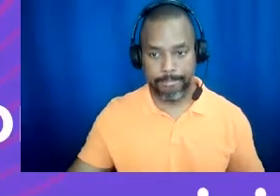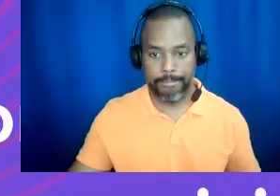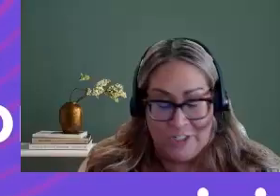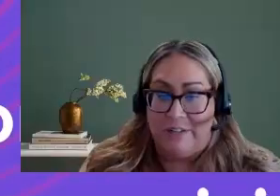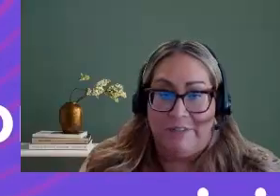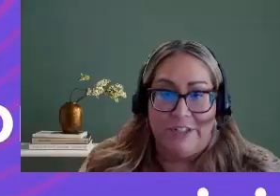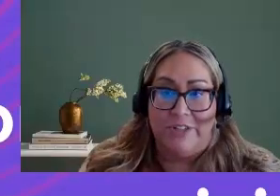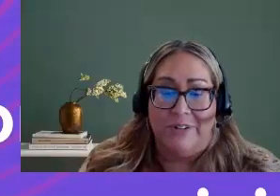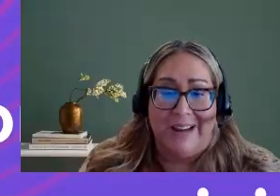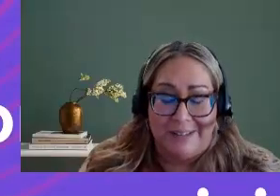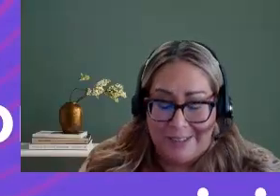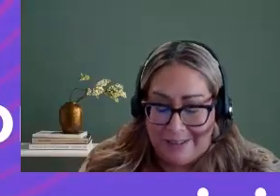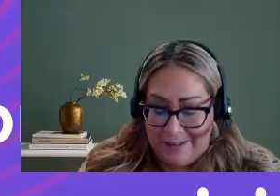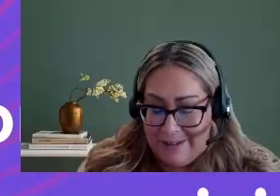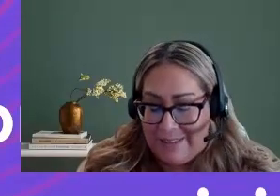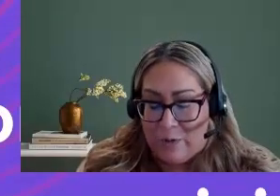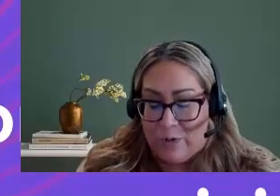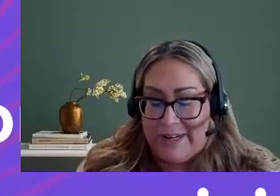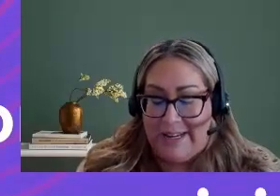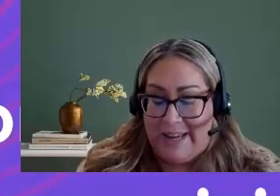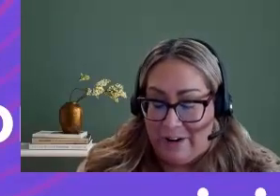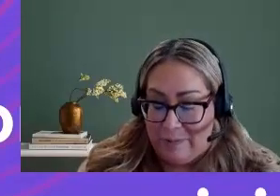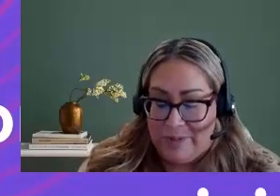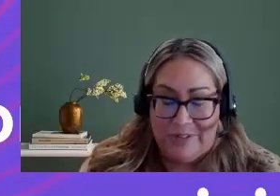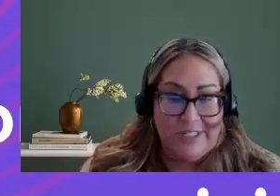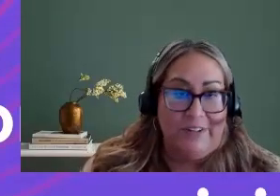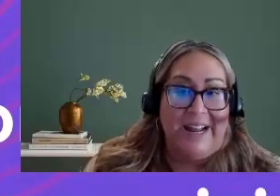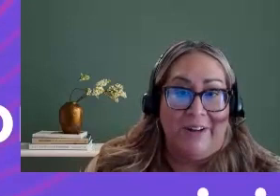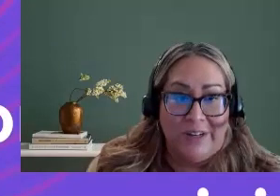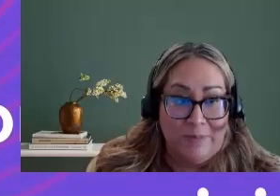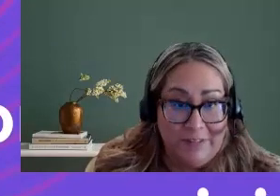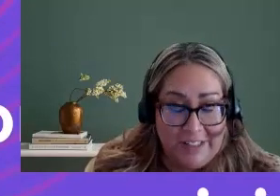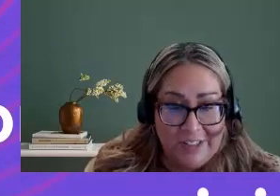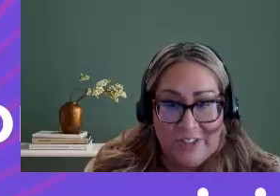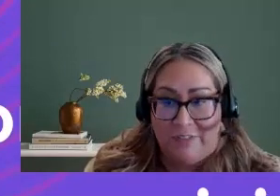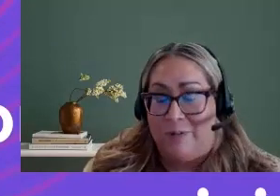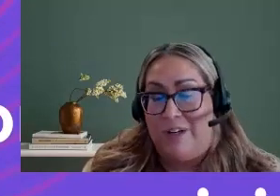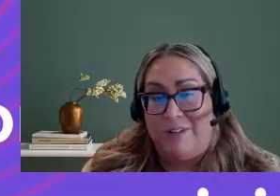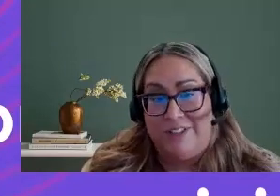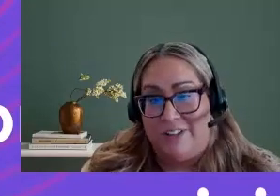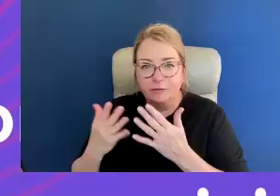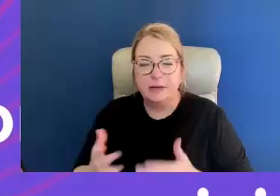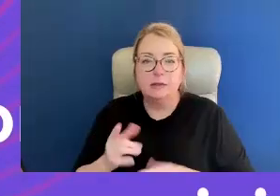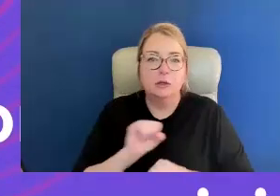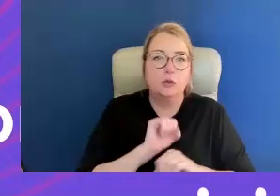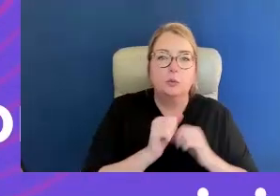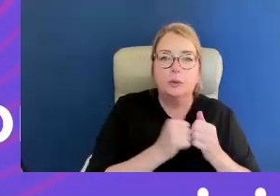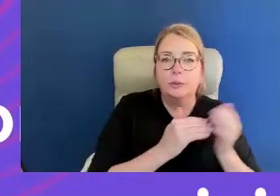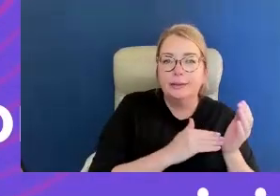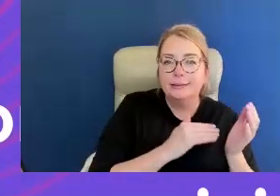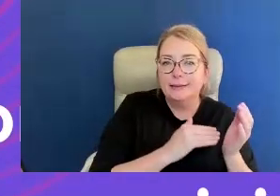billing issues to reduce confusion or errors. They coordinate care between your different healthcare providers. So if you're working with a doctor,